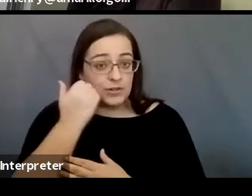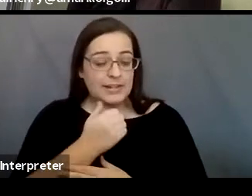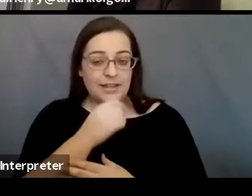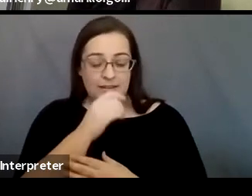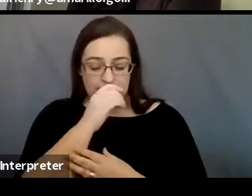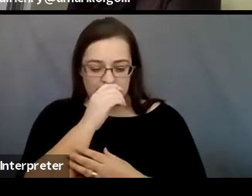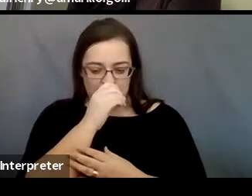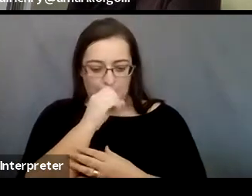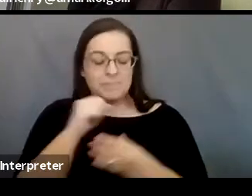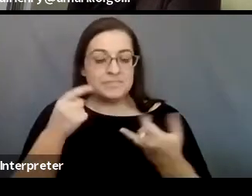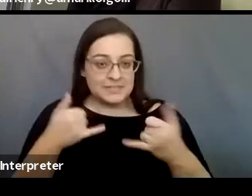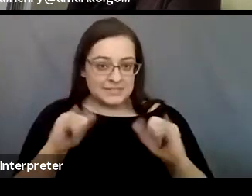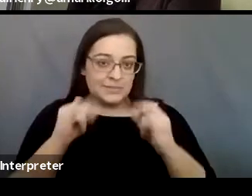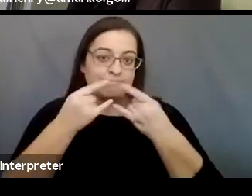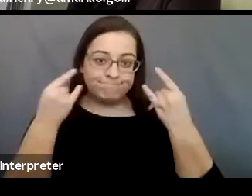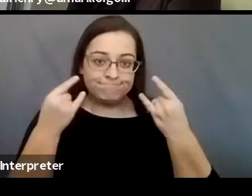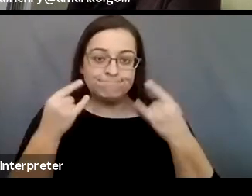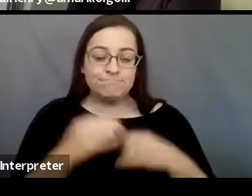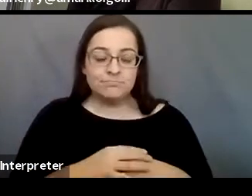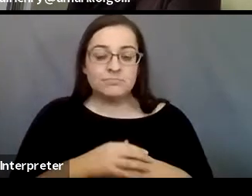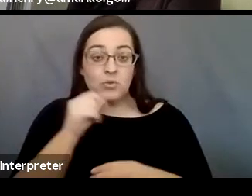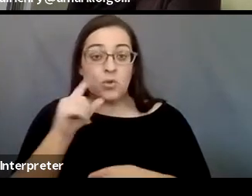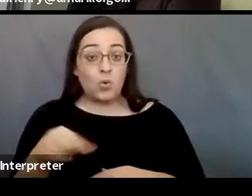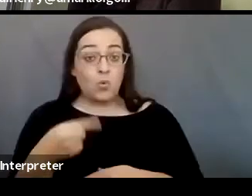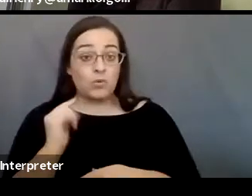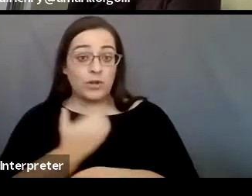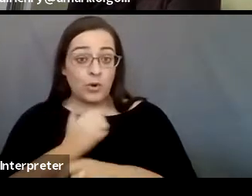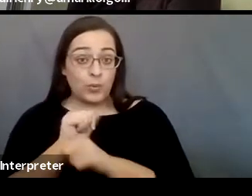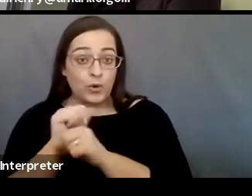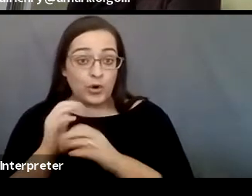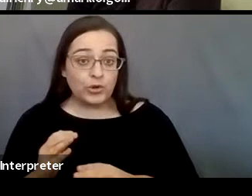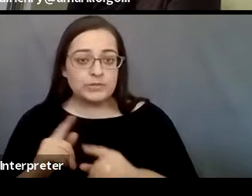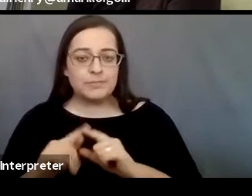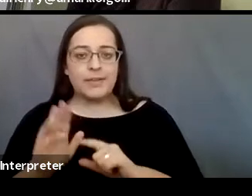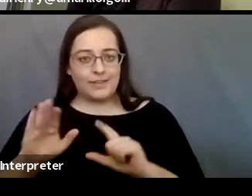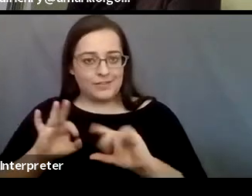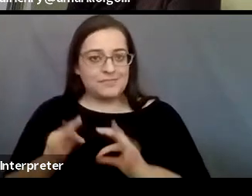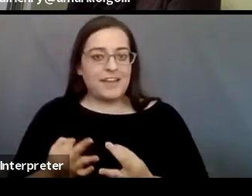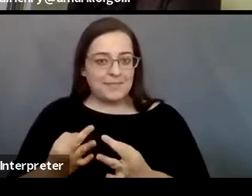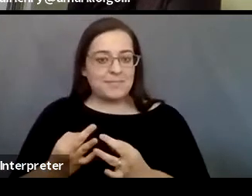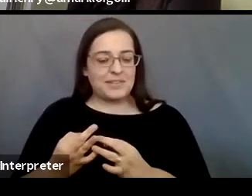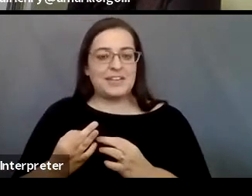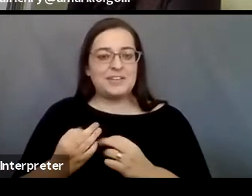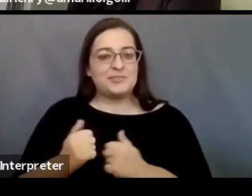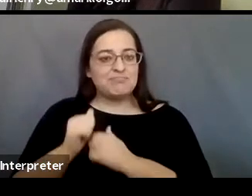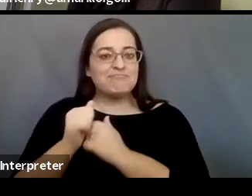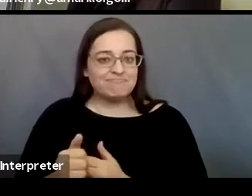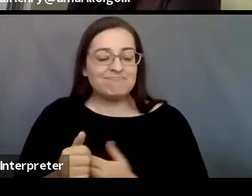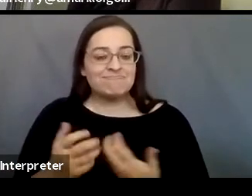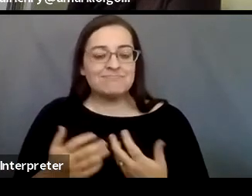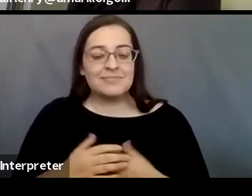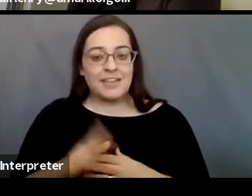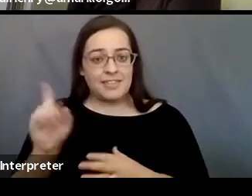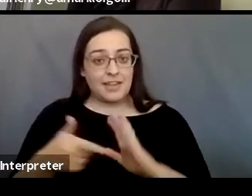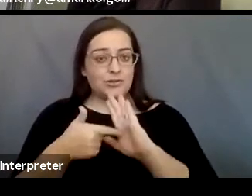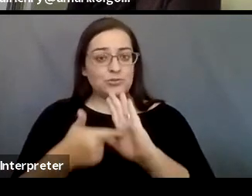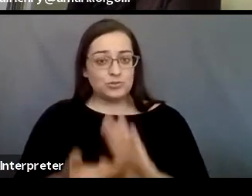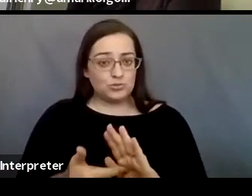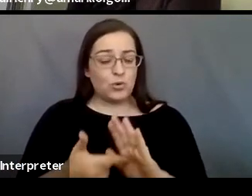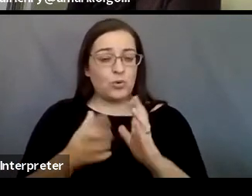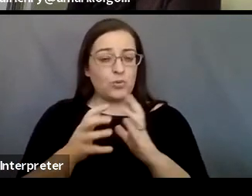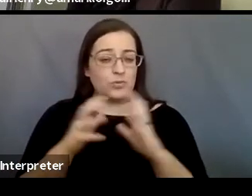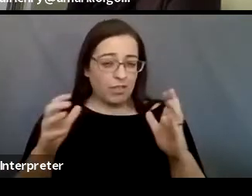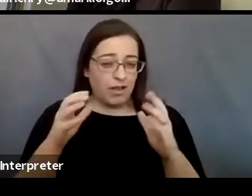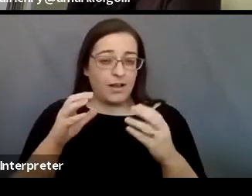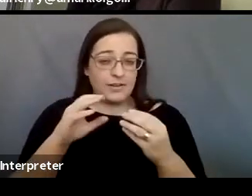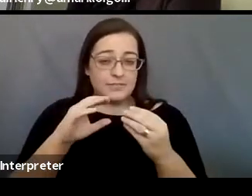clock. And not only our employees, but their family members are doing the same. And that has shown a dramatic reduction in the number